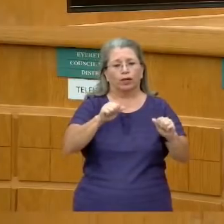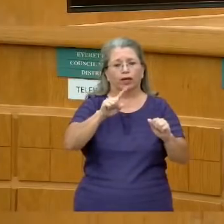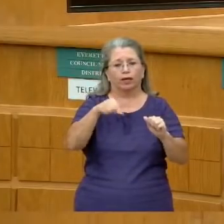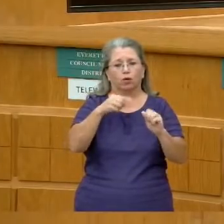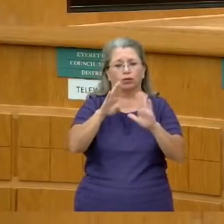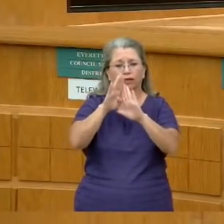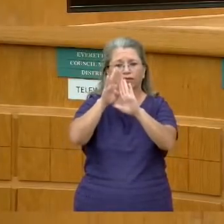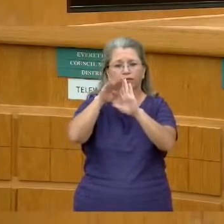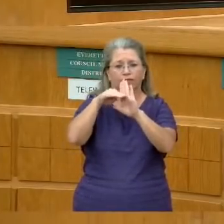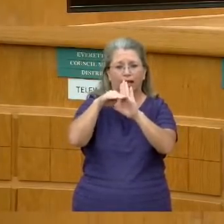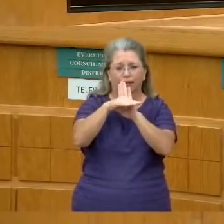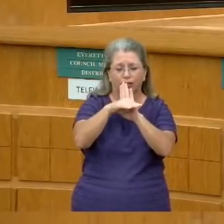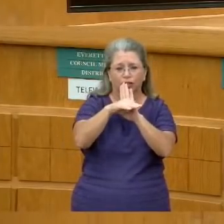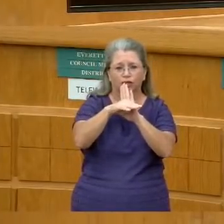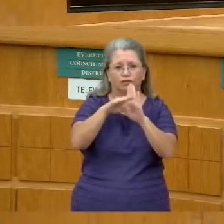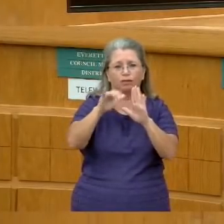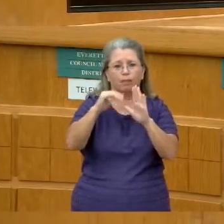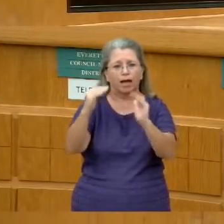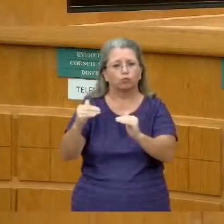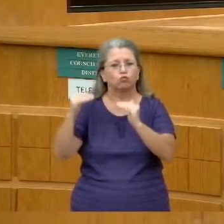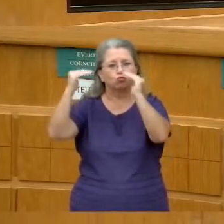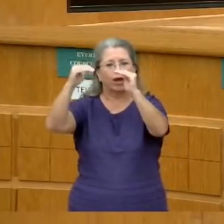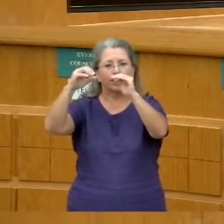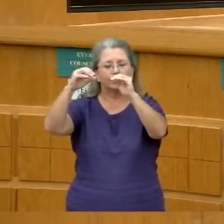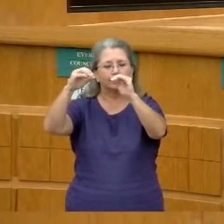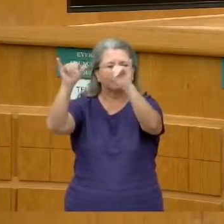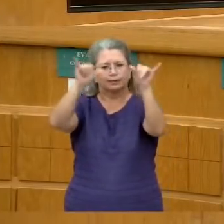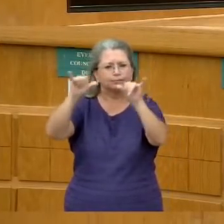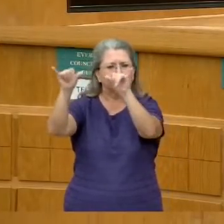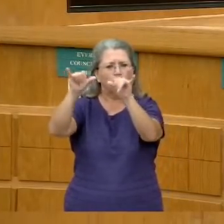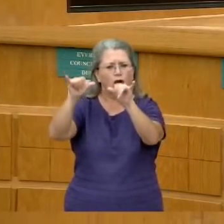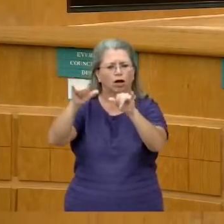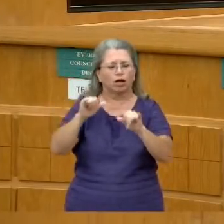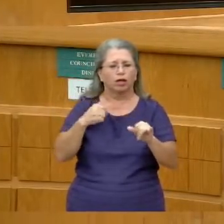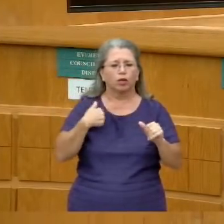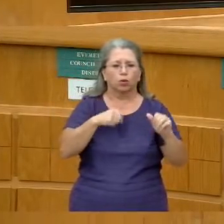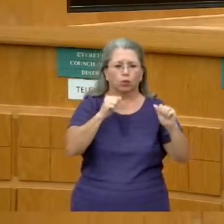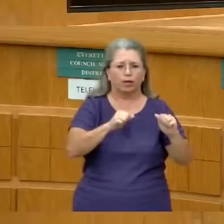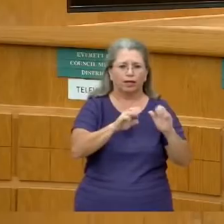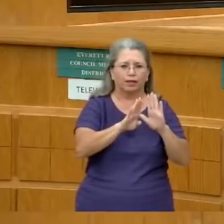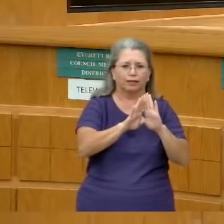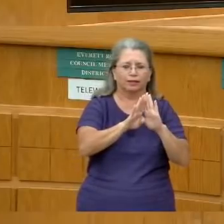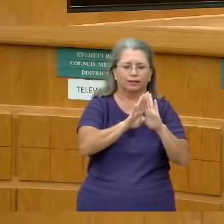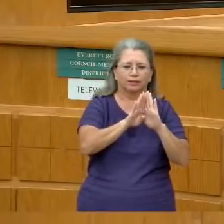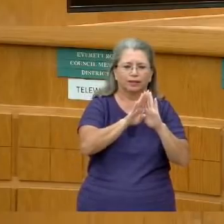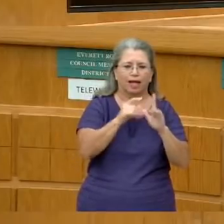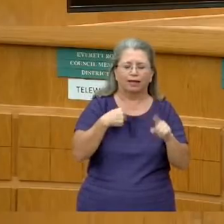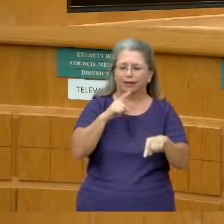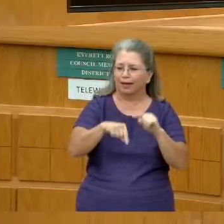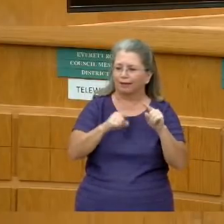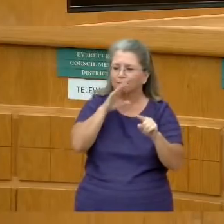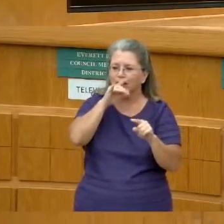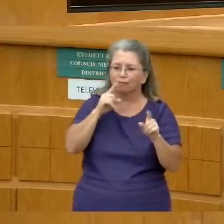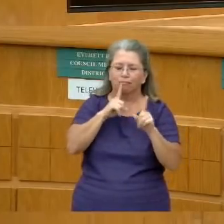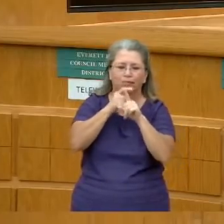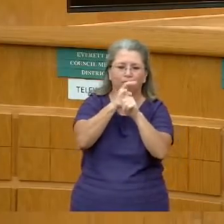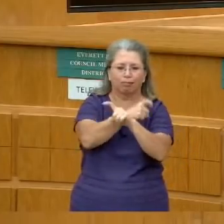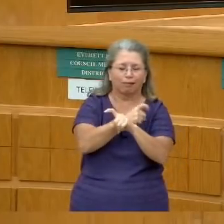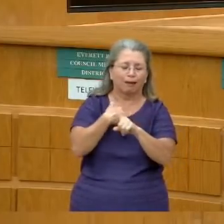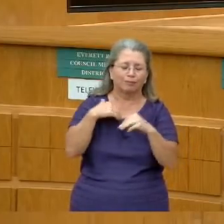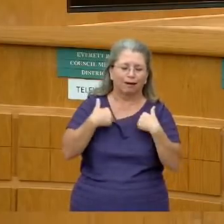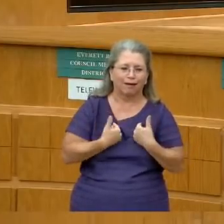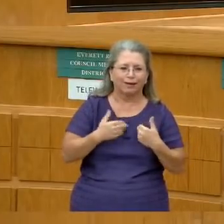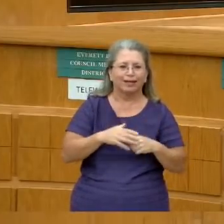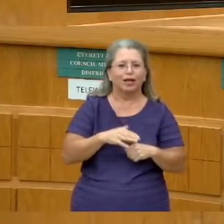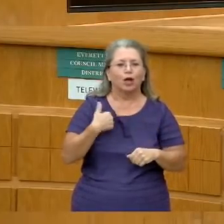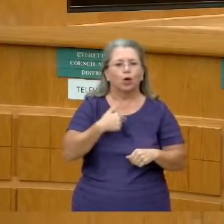the bar. I want to say that again. We're going to flatten the bar. Oh my goodness, Barbara. I'm tired.